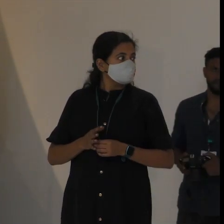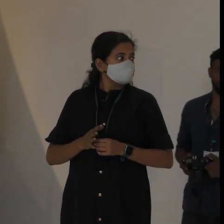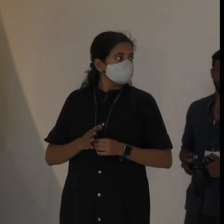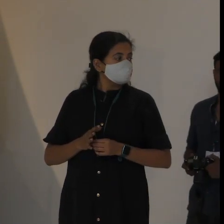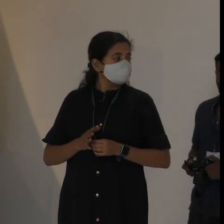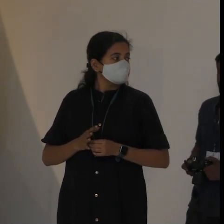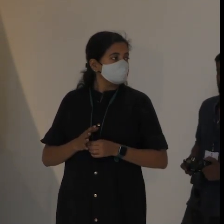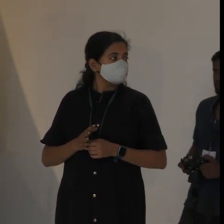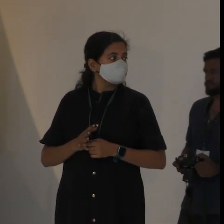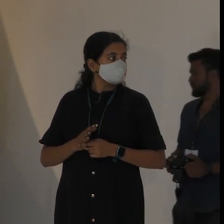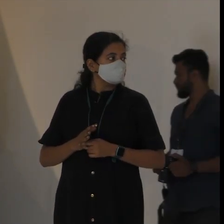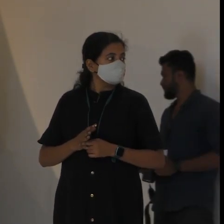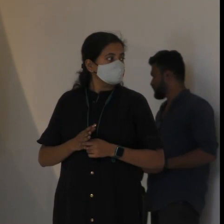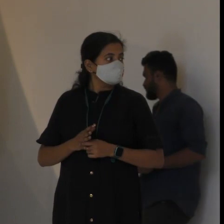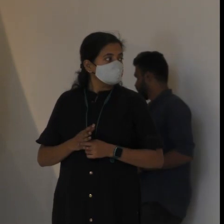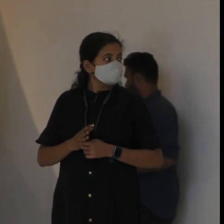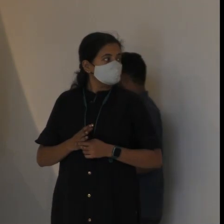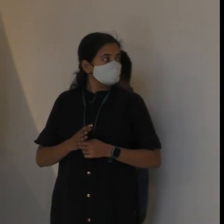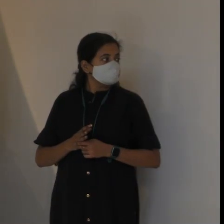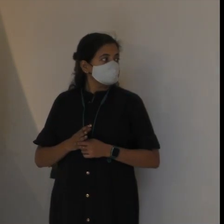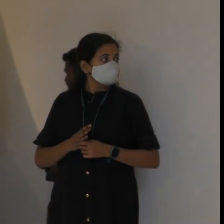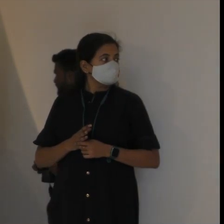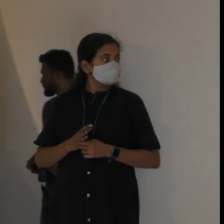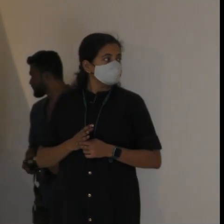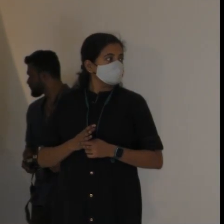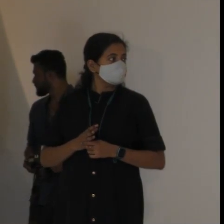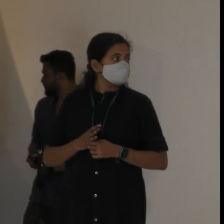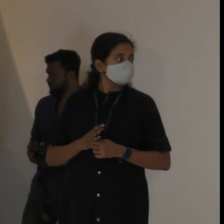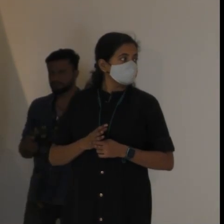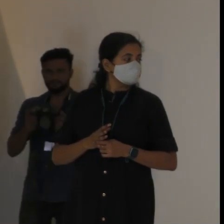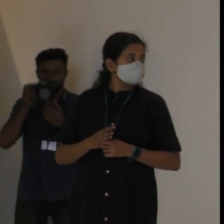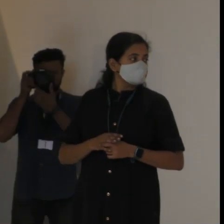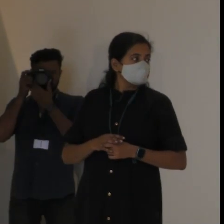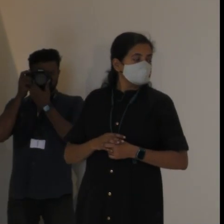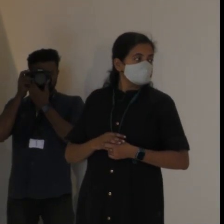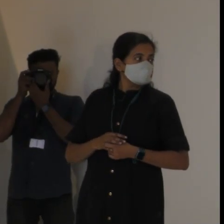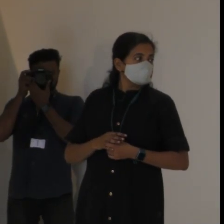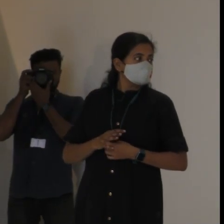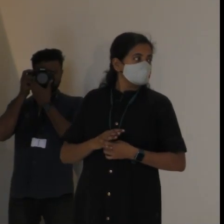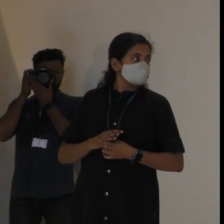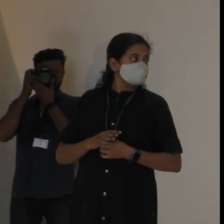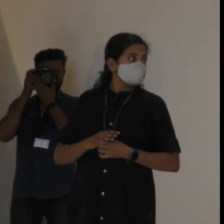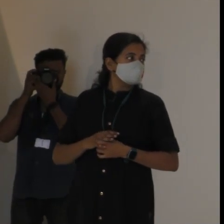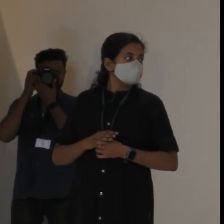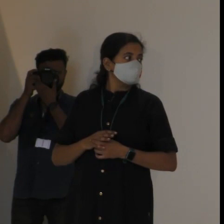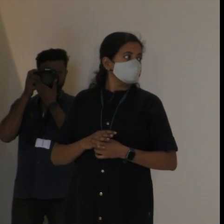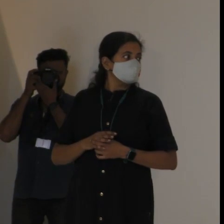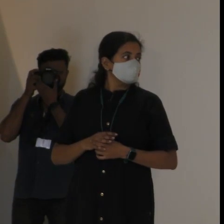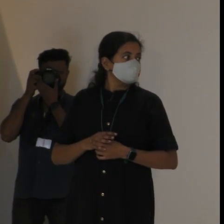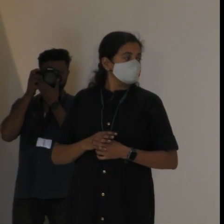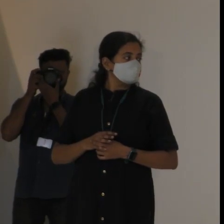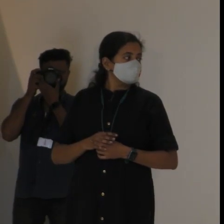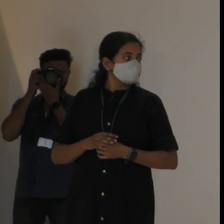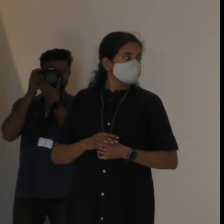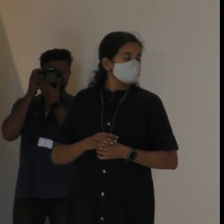Museum. And the Rosetta Stone is not only the property of the British Museum, but it's part of British history.